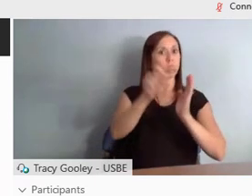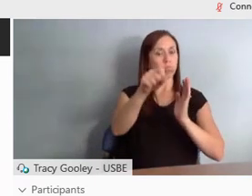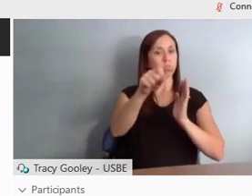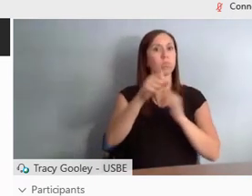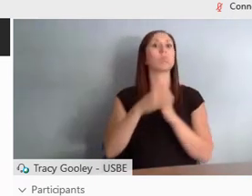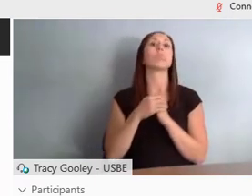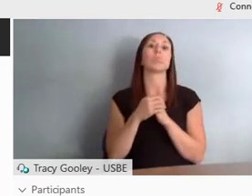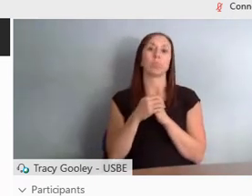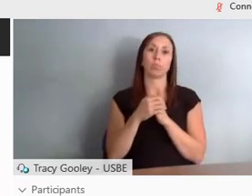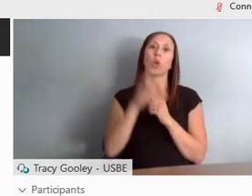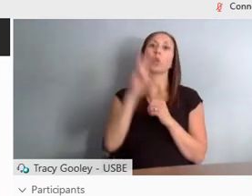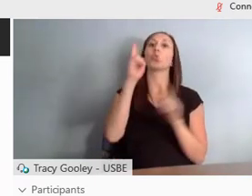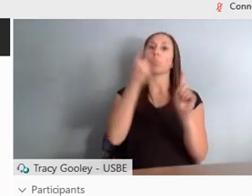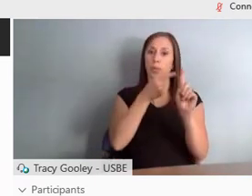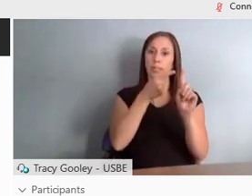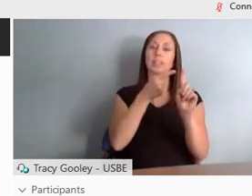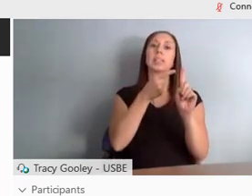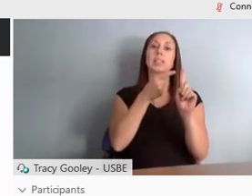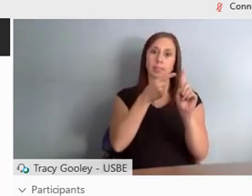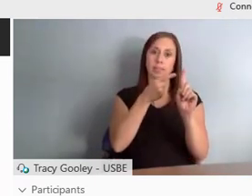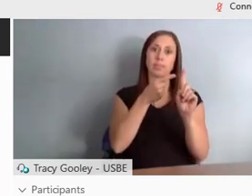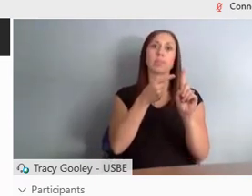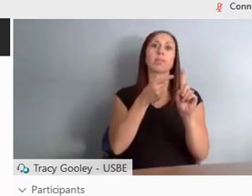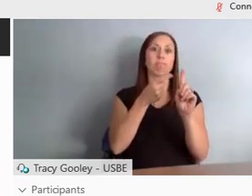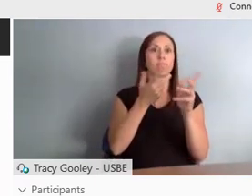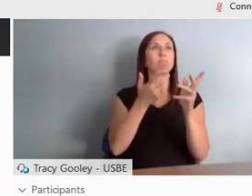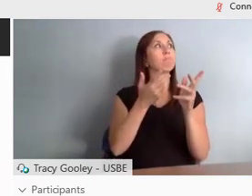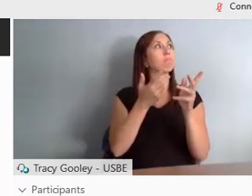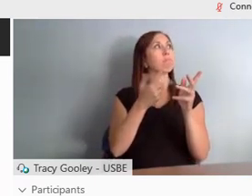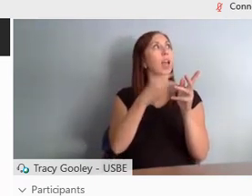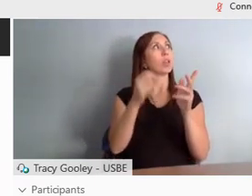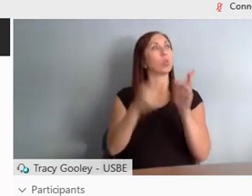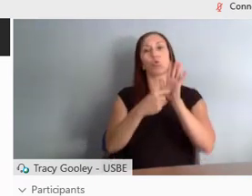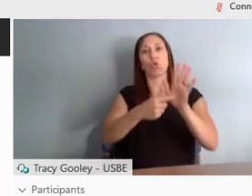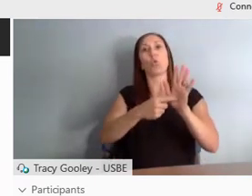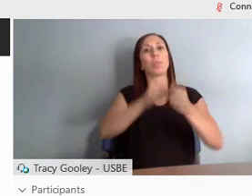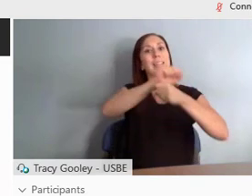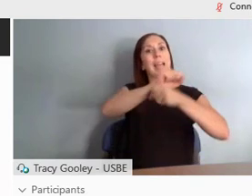points at an emerging level, right? And you're outlining your tasks